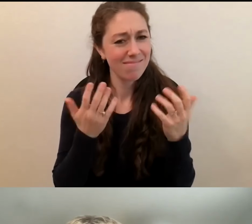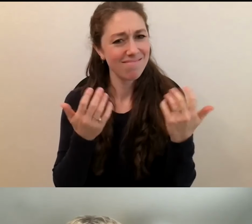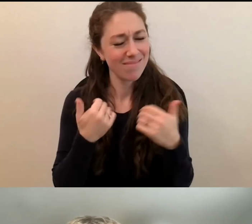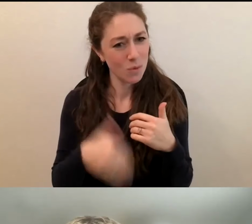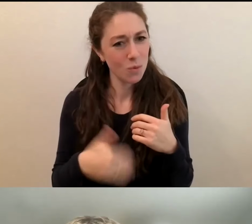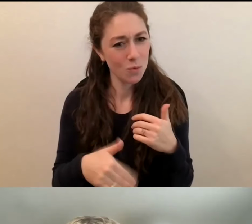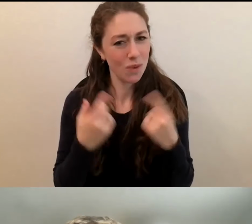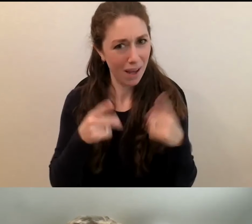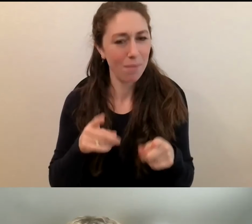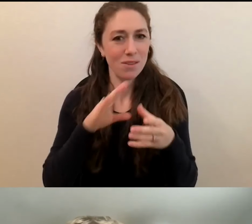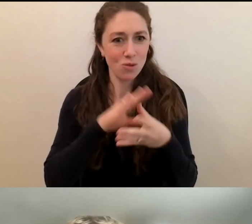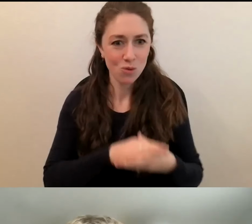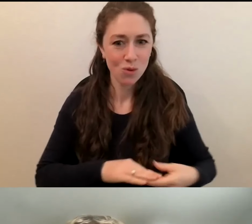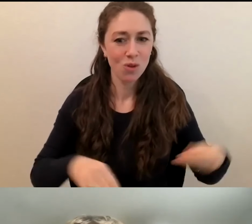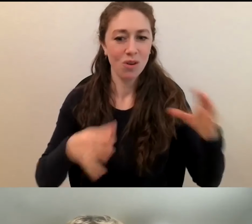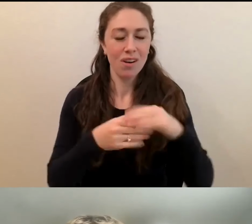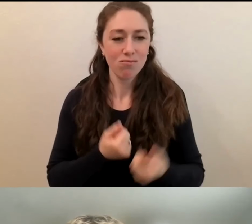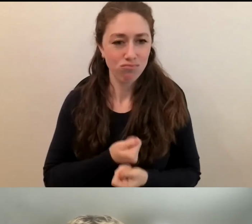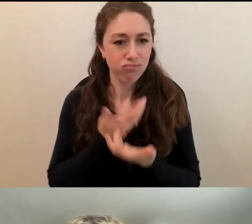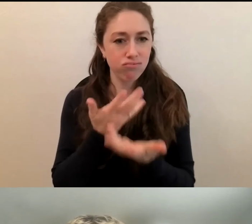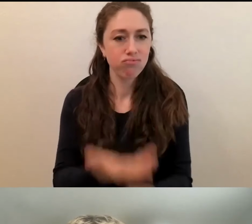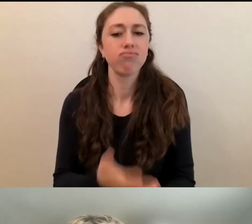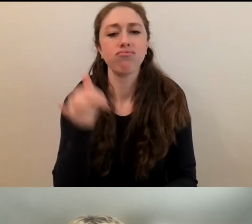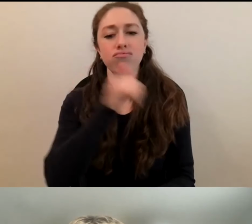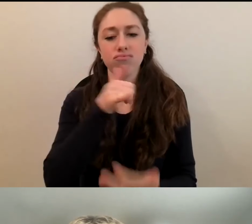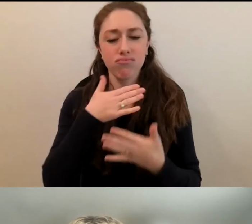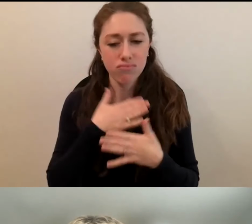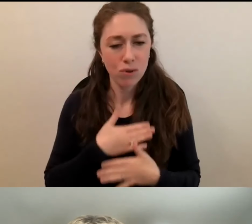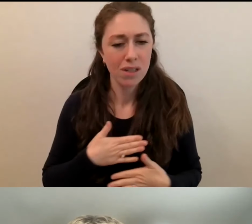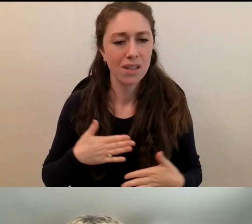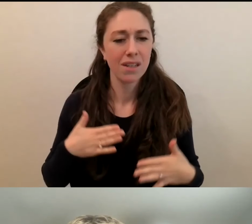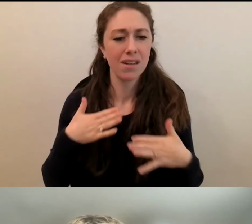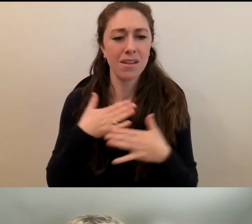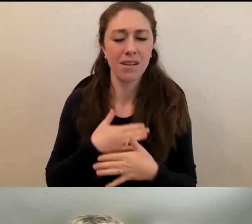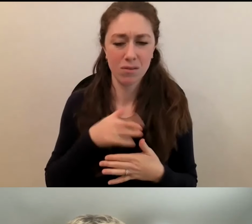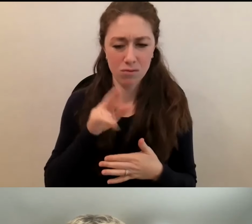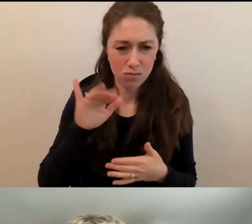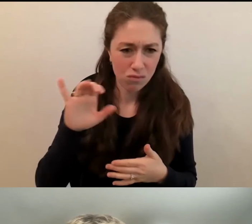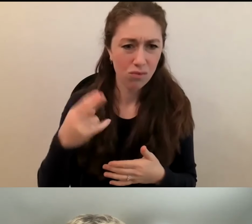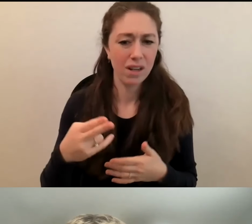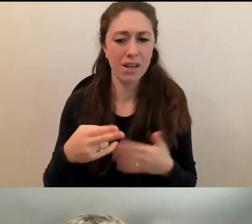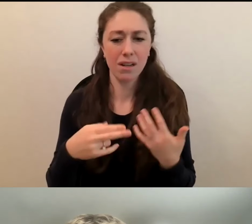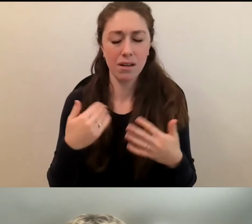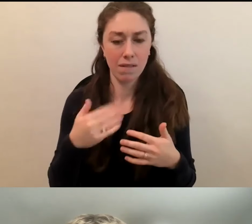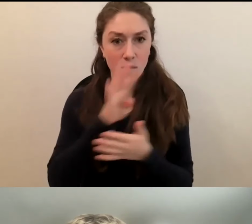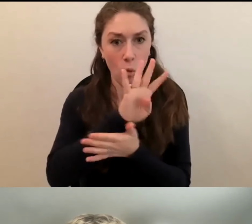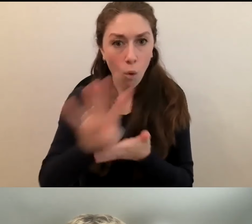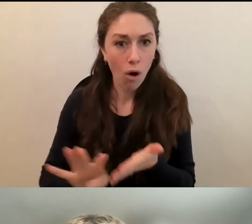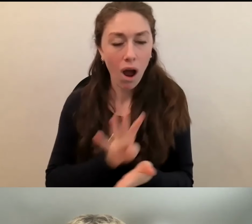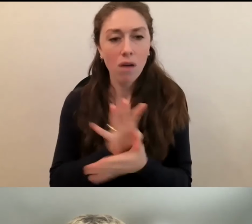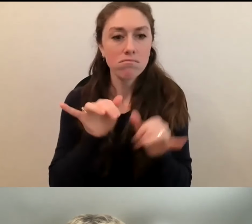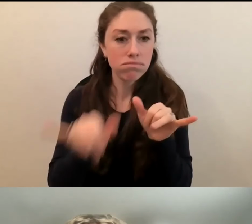took place, which was really rich. And we were there for 4 hours